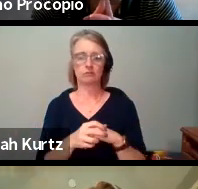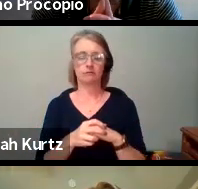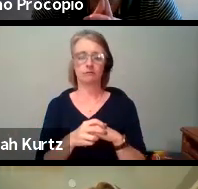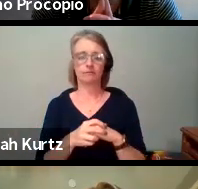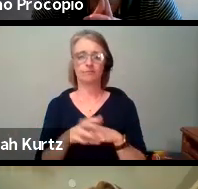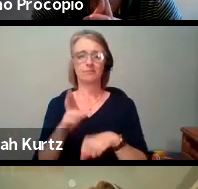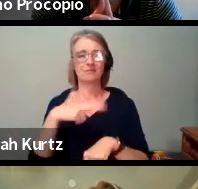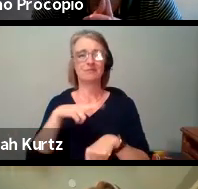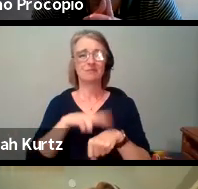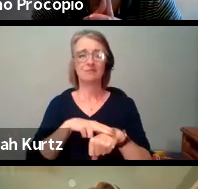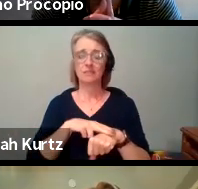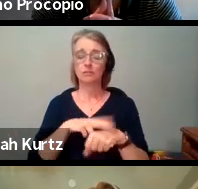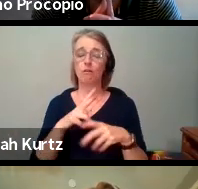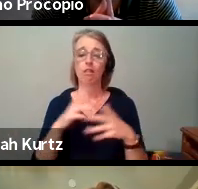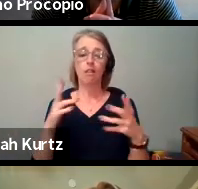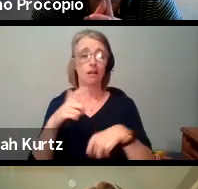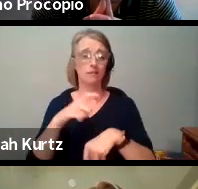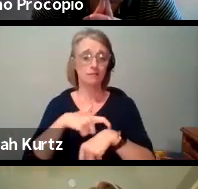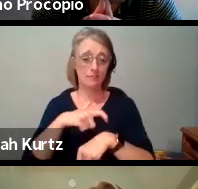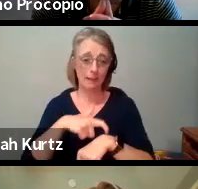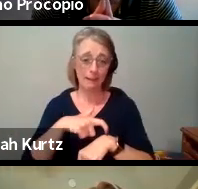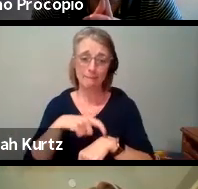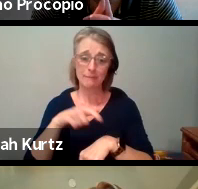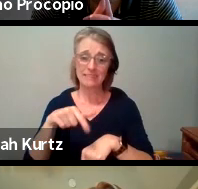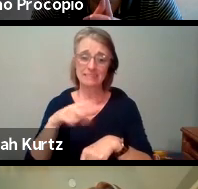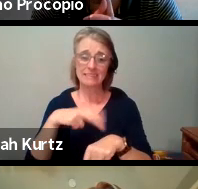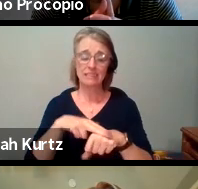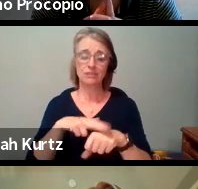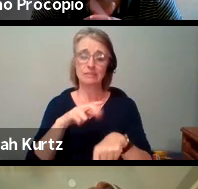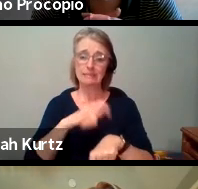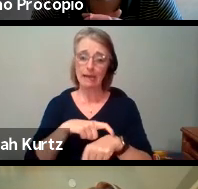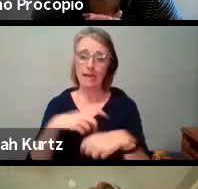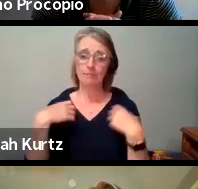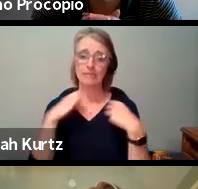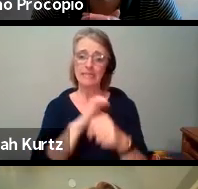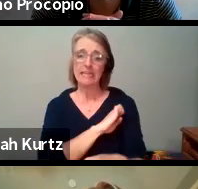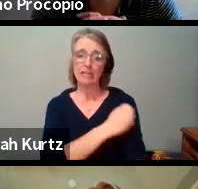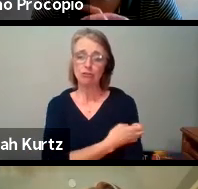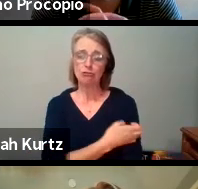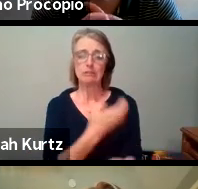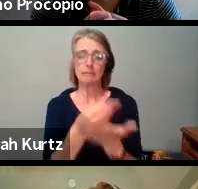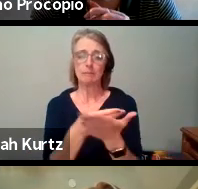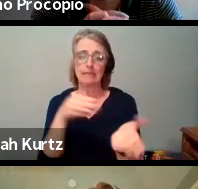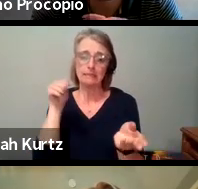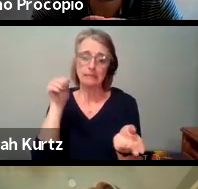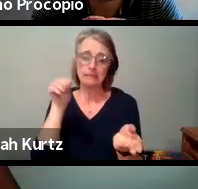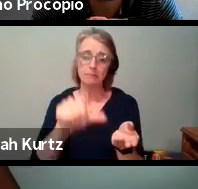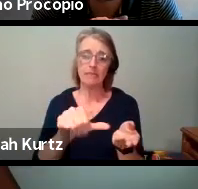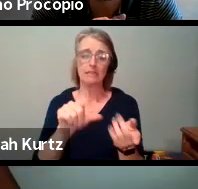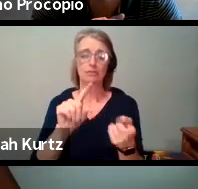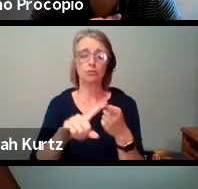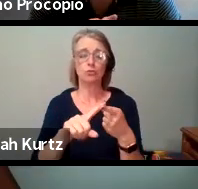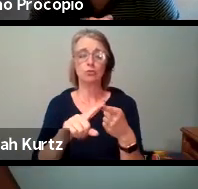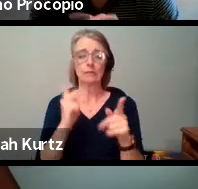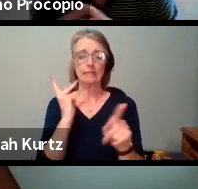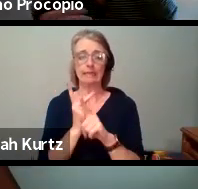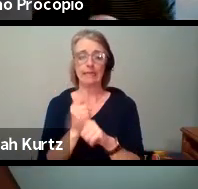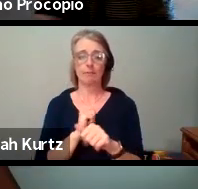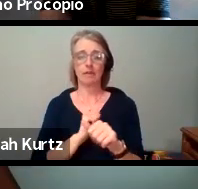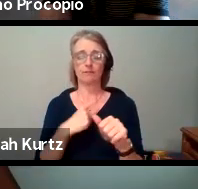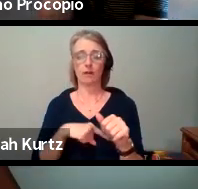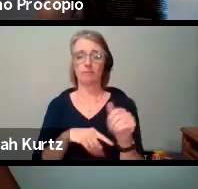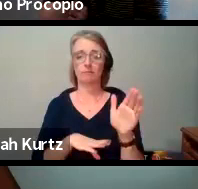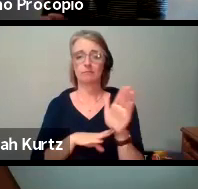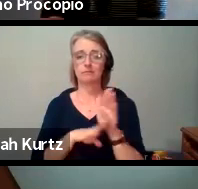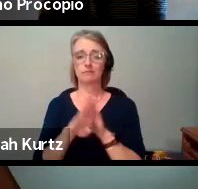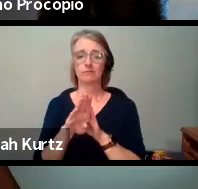This nation has spent a great deal of time, energy, and money to keep us from evolving